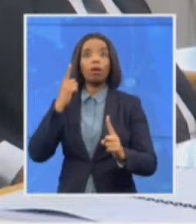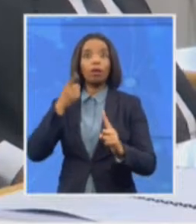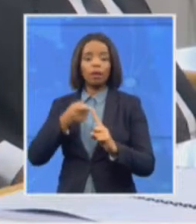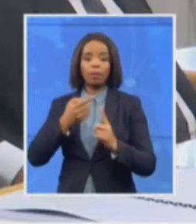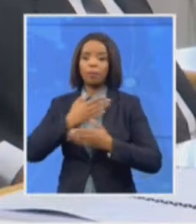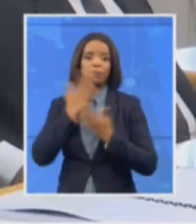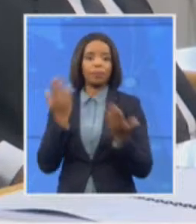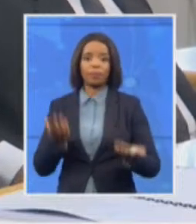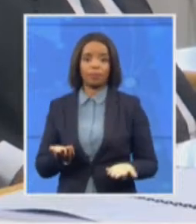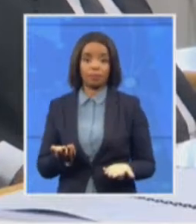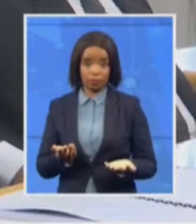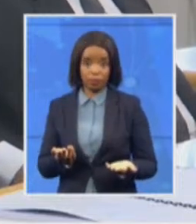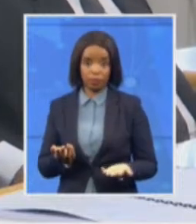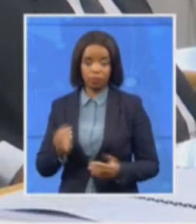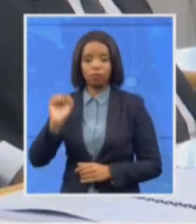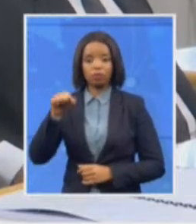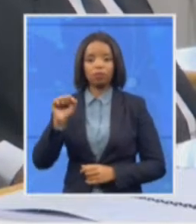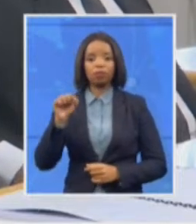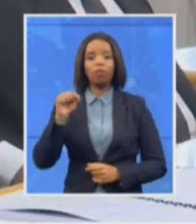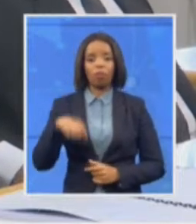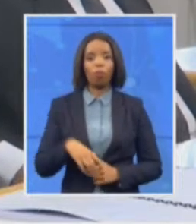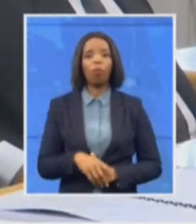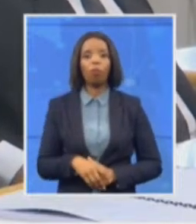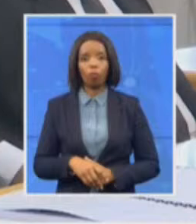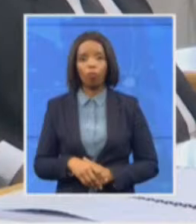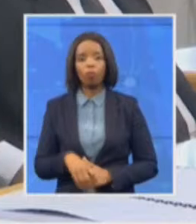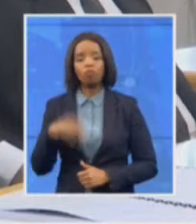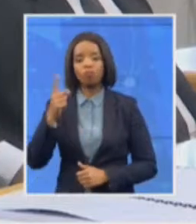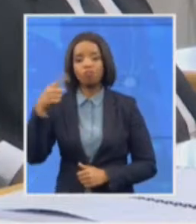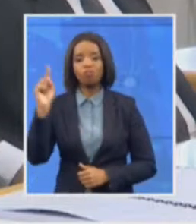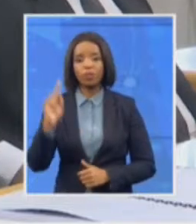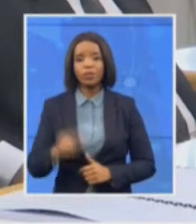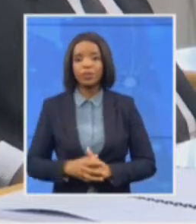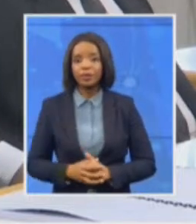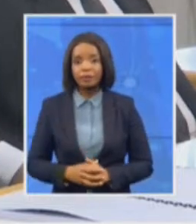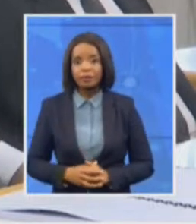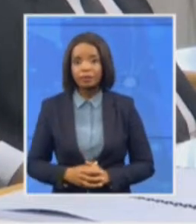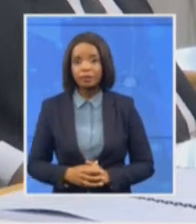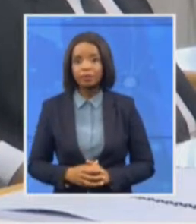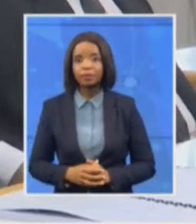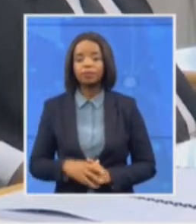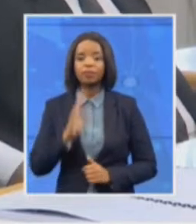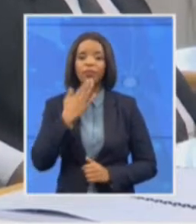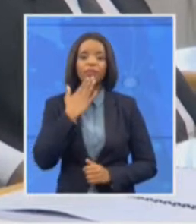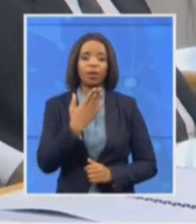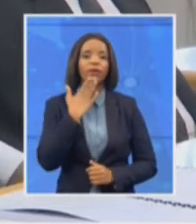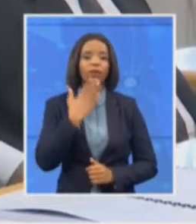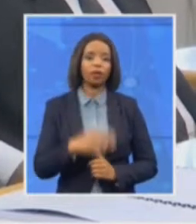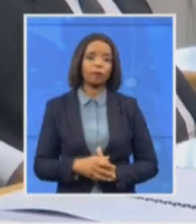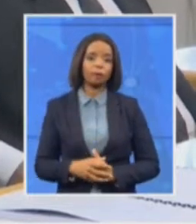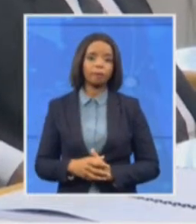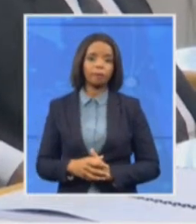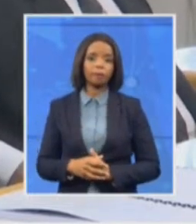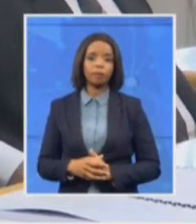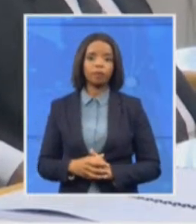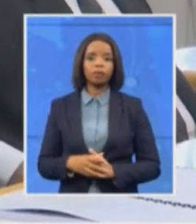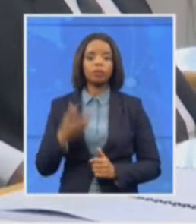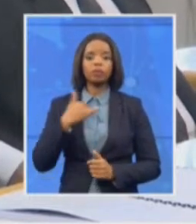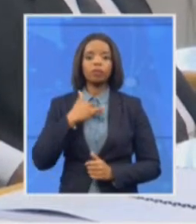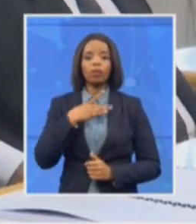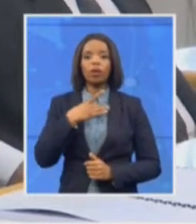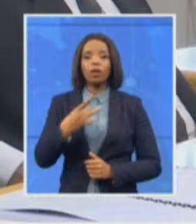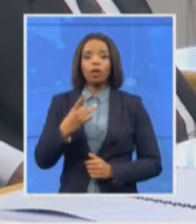guilty to Fair all enough. the charges, So Chairperson. call your first witness. Thank you. I'd like to call Mr. Vanara as my first witness.